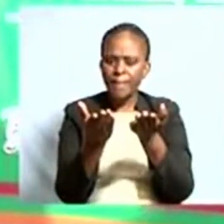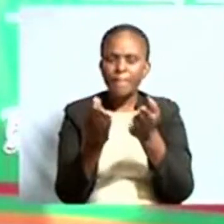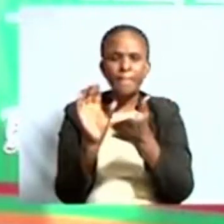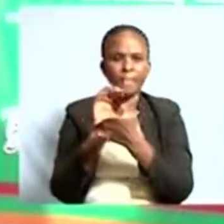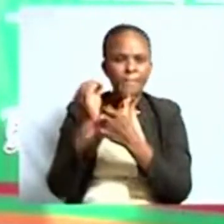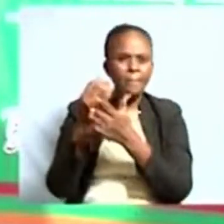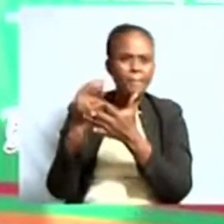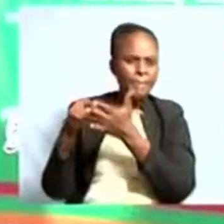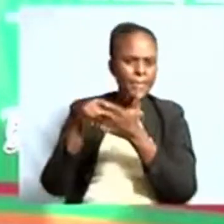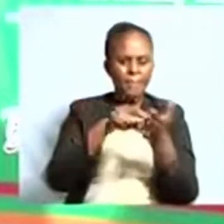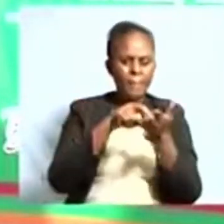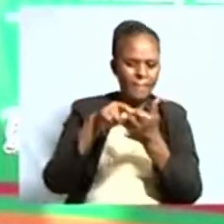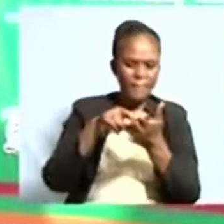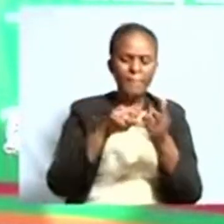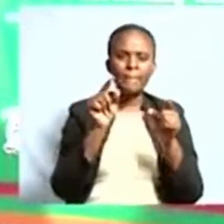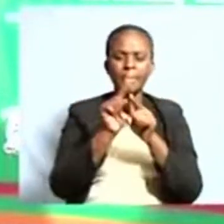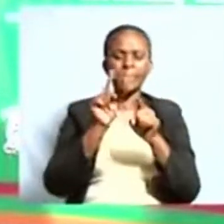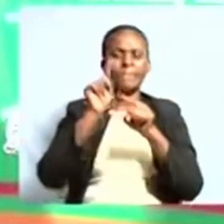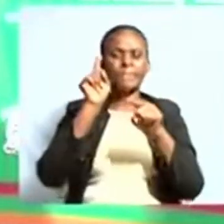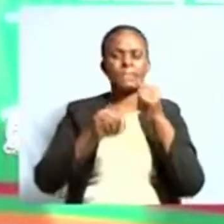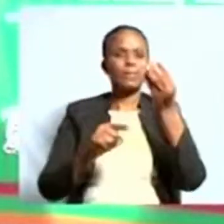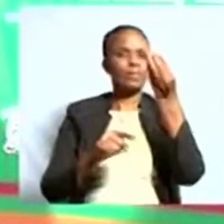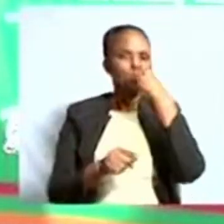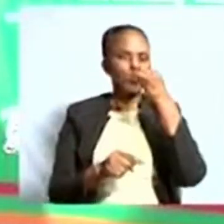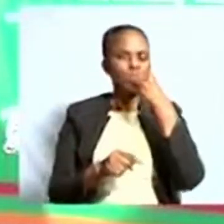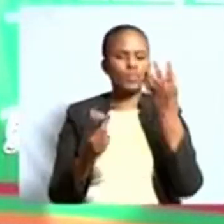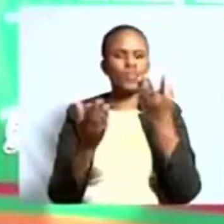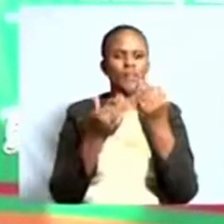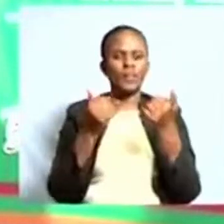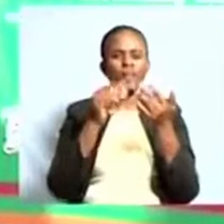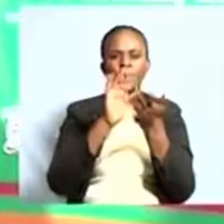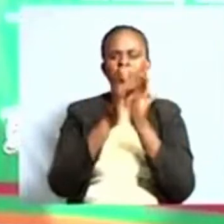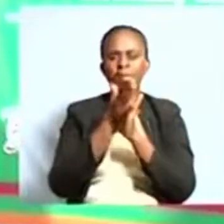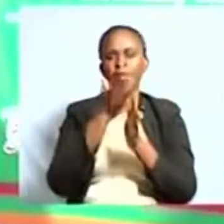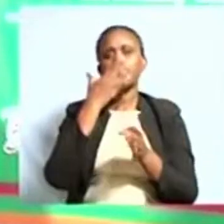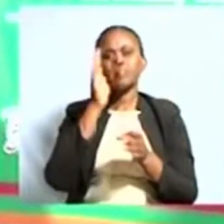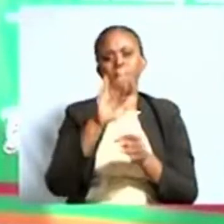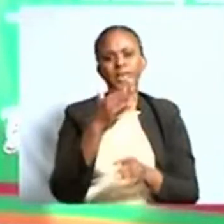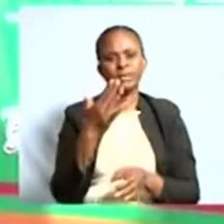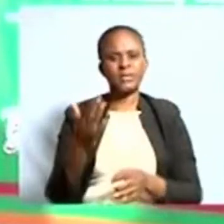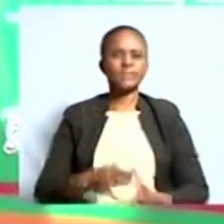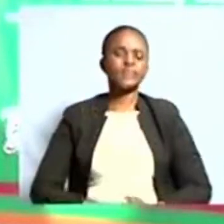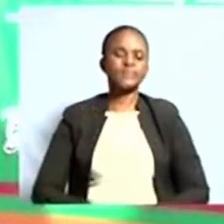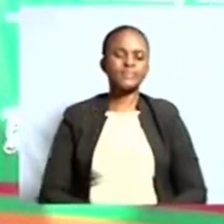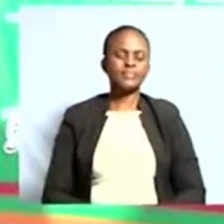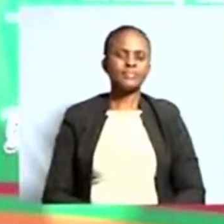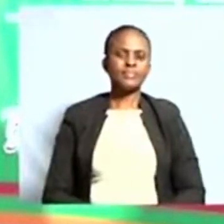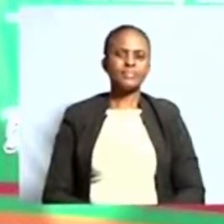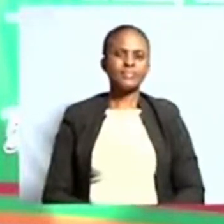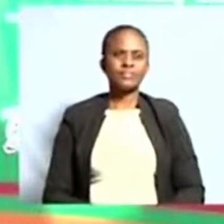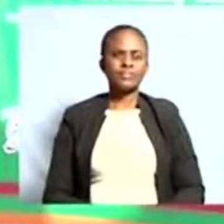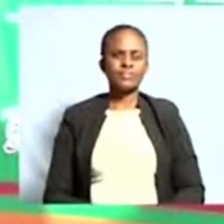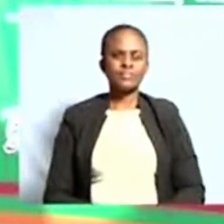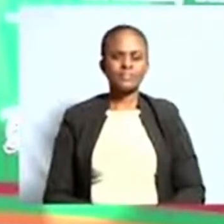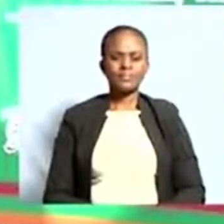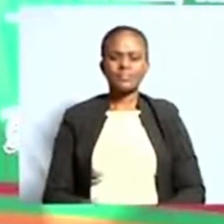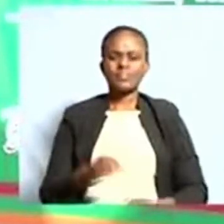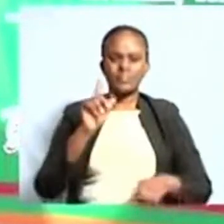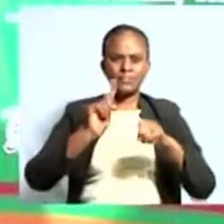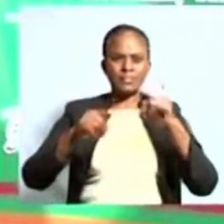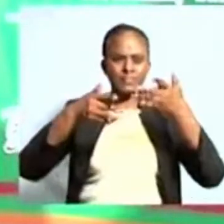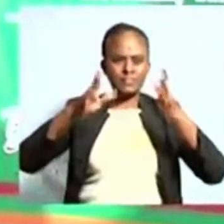transported, and it can't be consumed, so it becomes a substandard product. So it won't be allowed on the